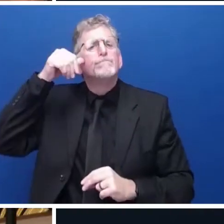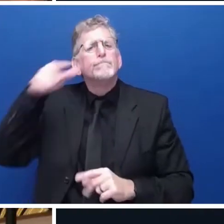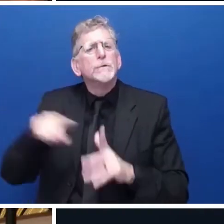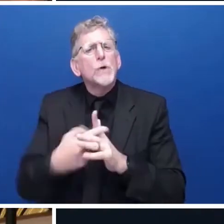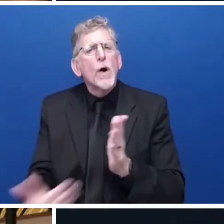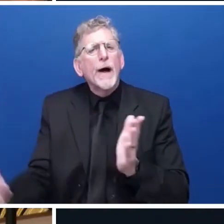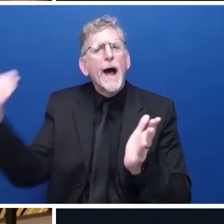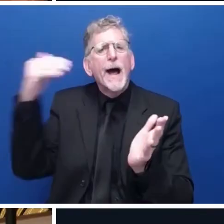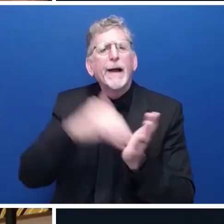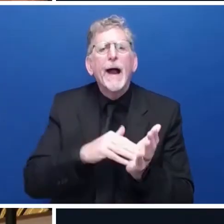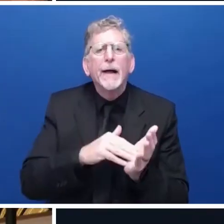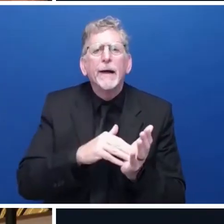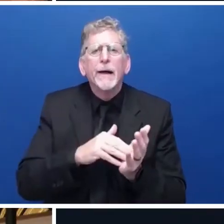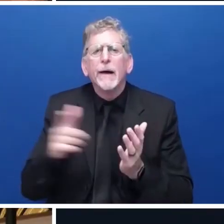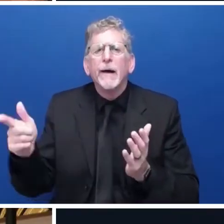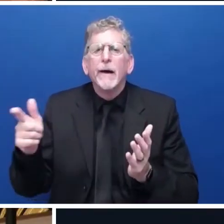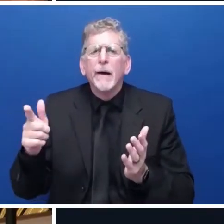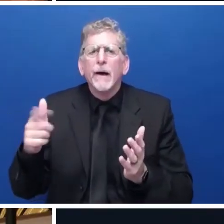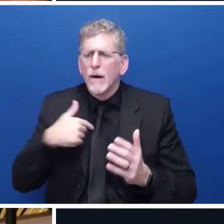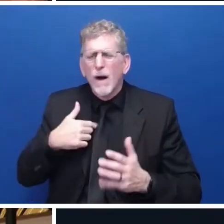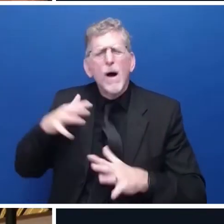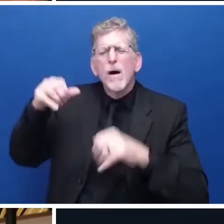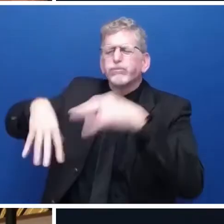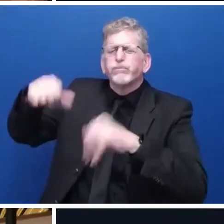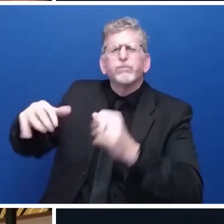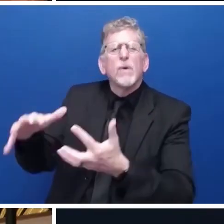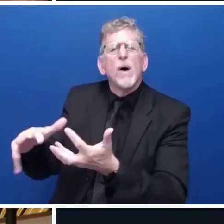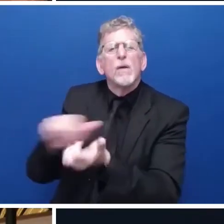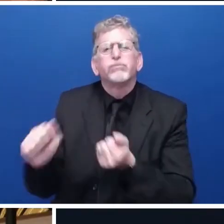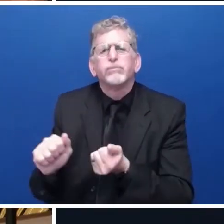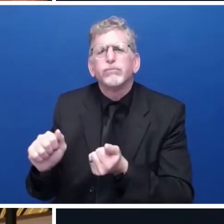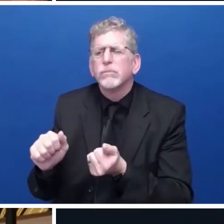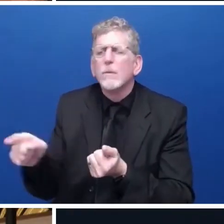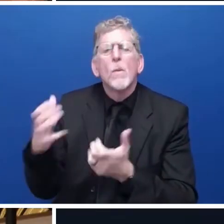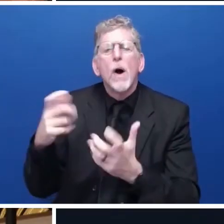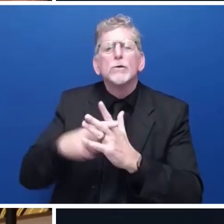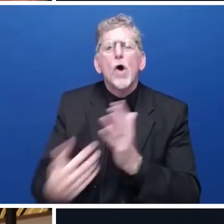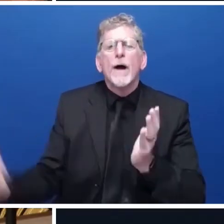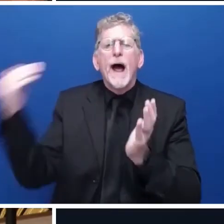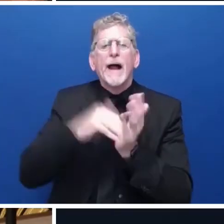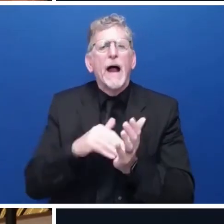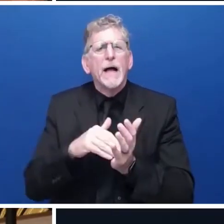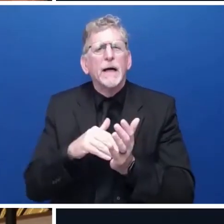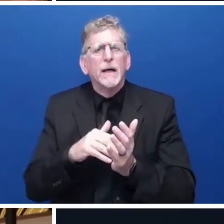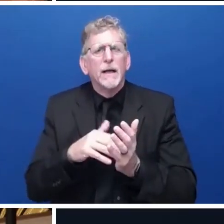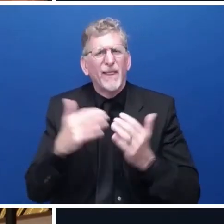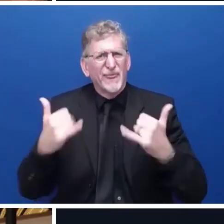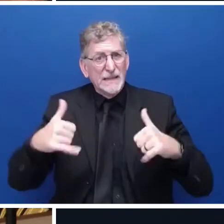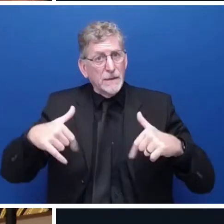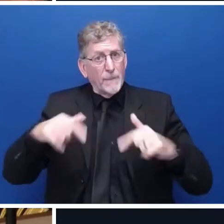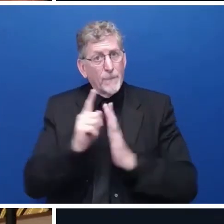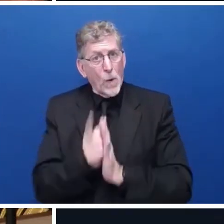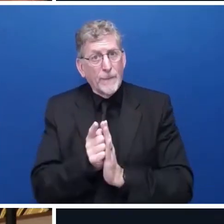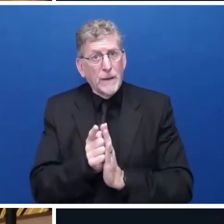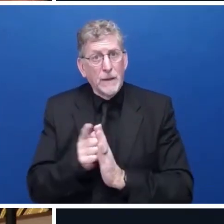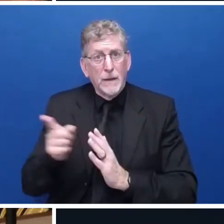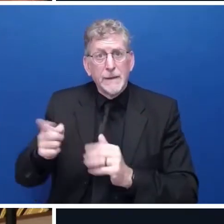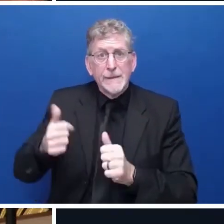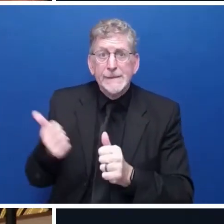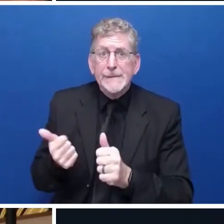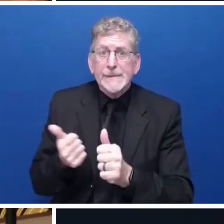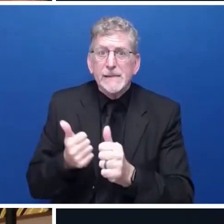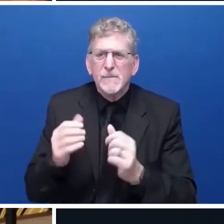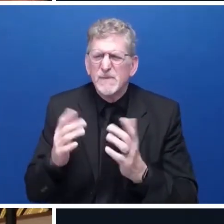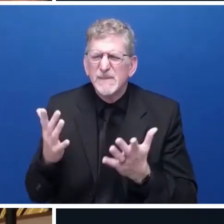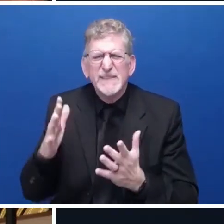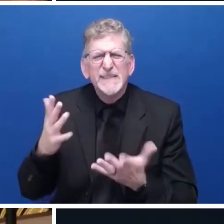over again, and are at this moment again pursuing their sinister ambitions. We are in negotiations with them. They want